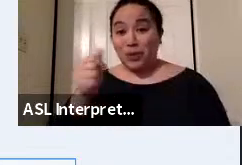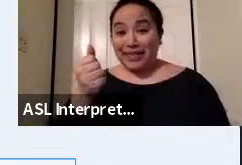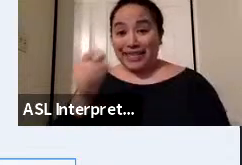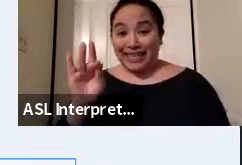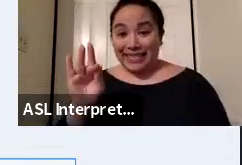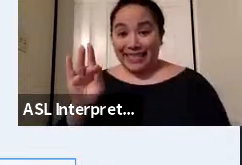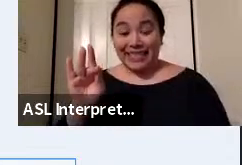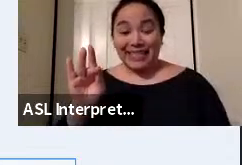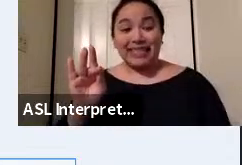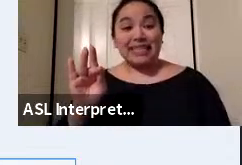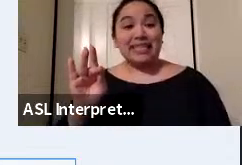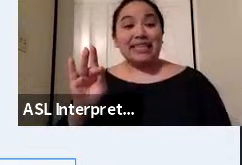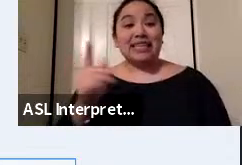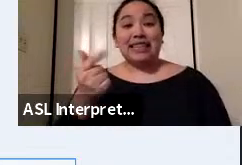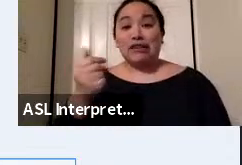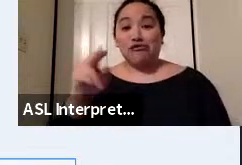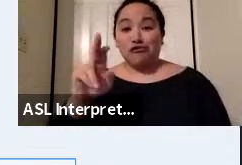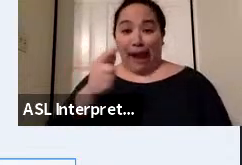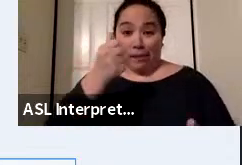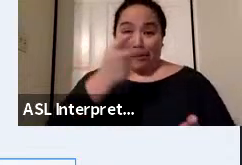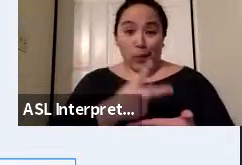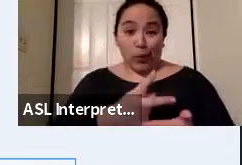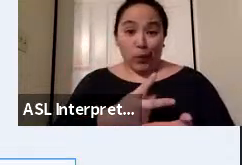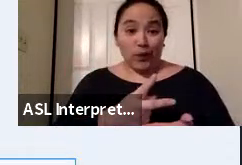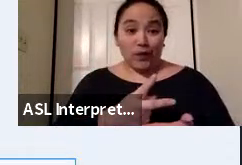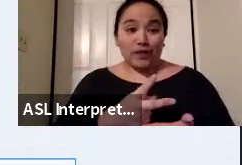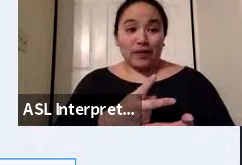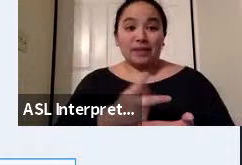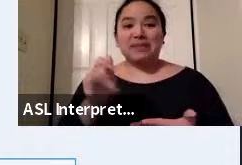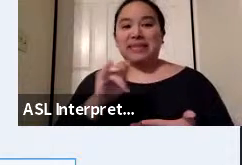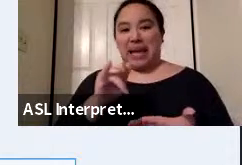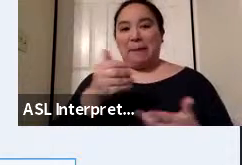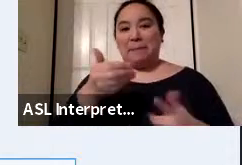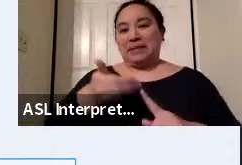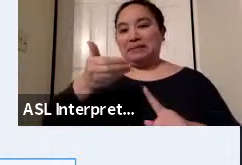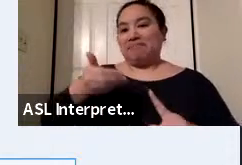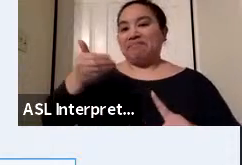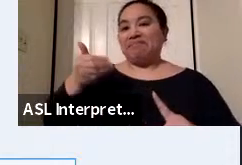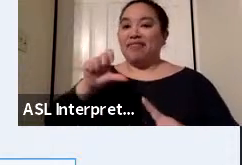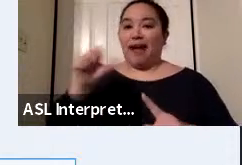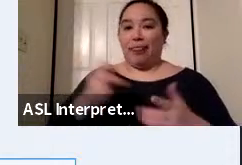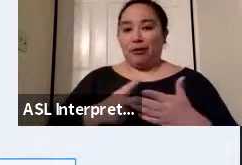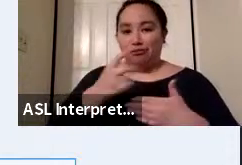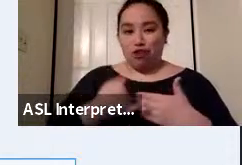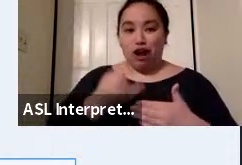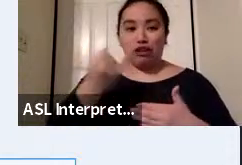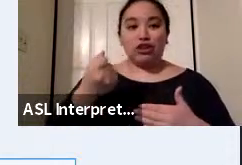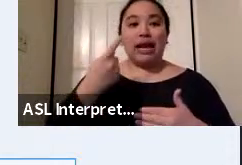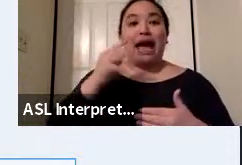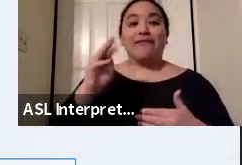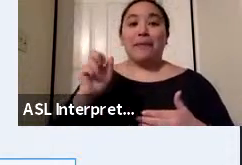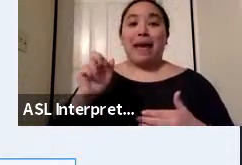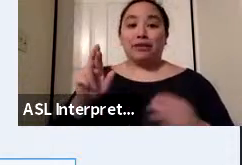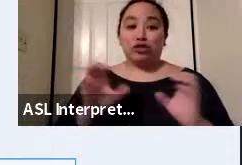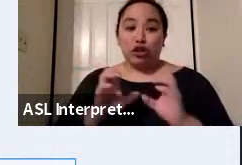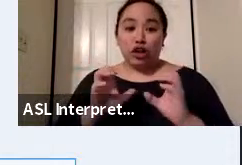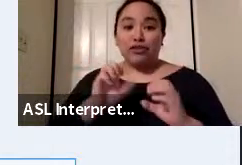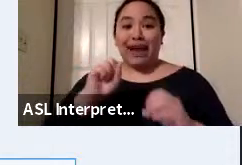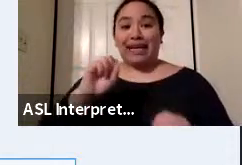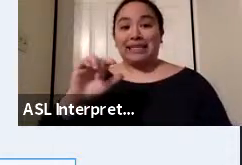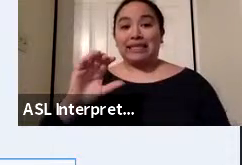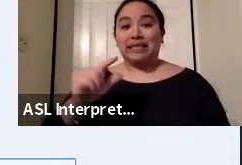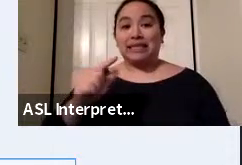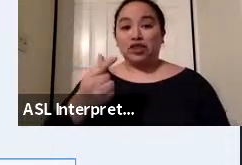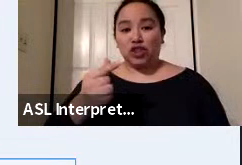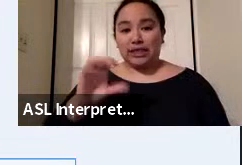2018, the grant was approved like all of the other projects. Master contract between SGC and the